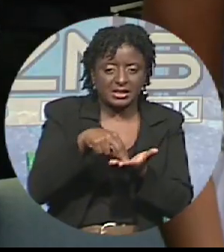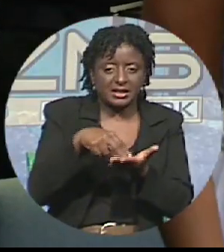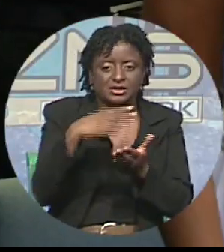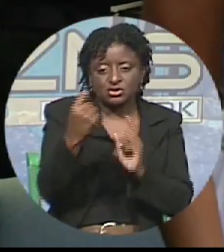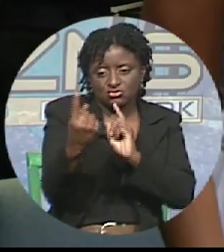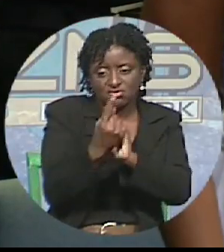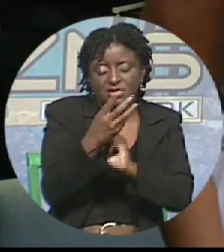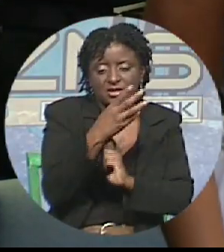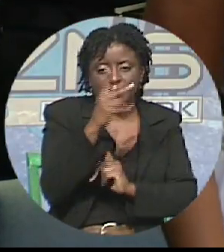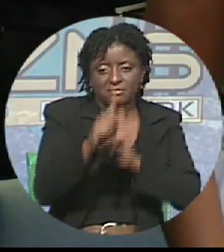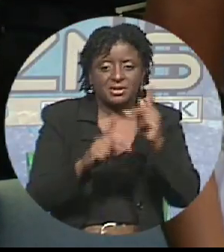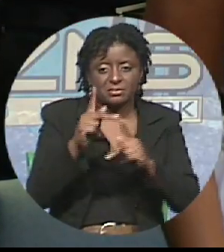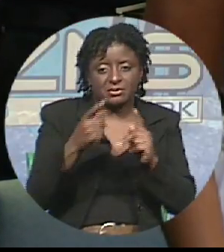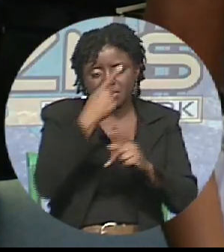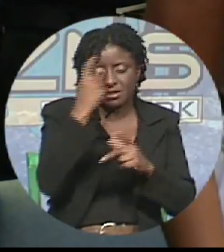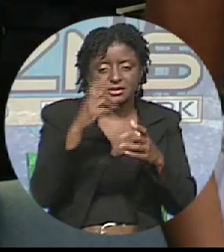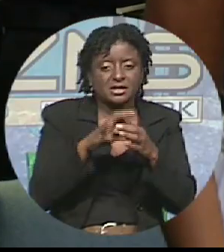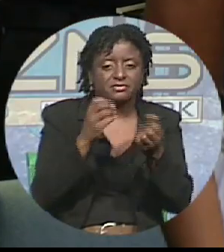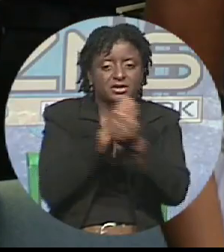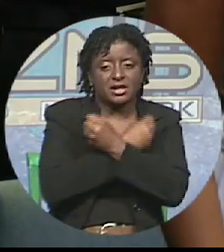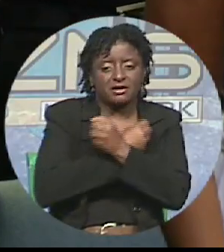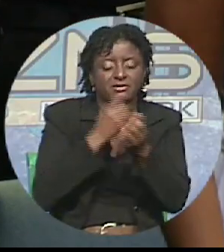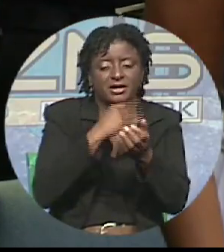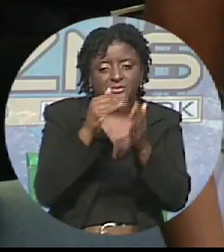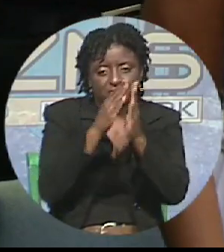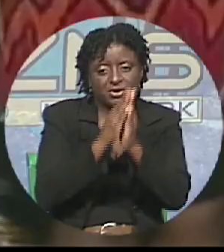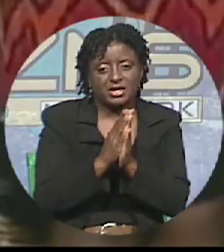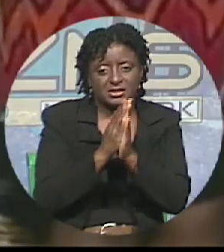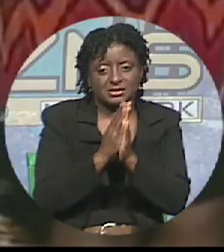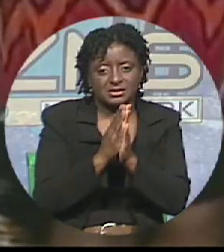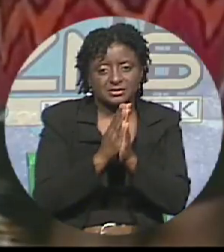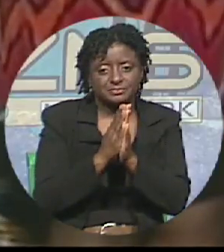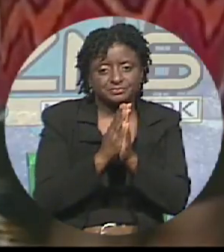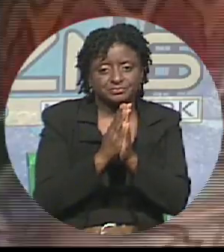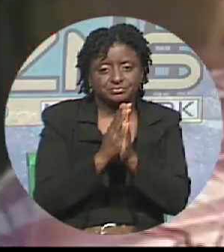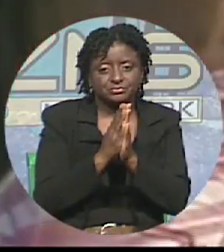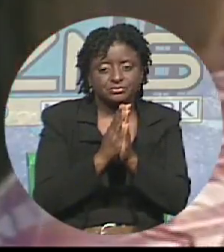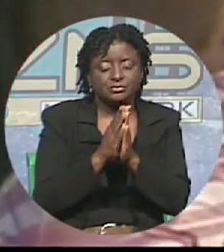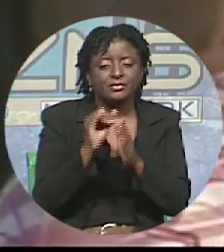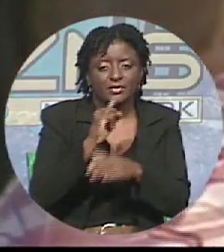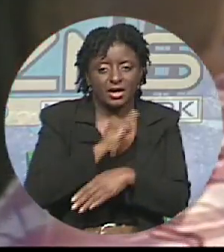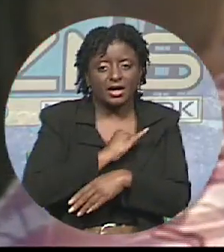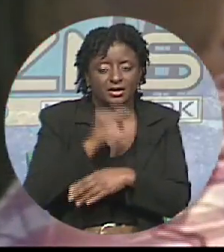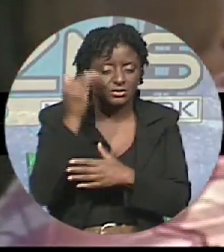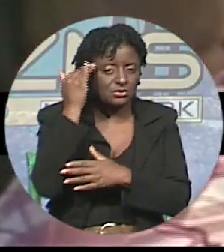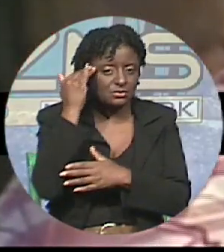prayers that they've been shown over the past week. I am convinced that